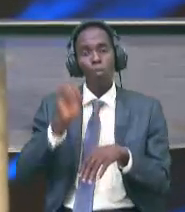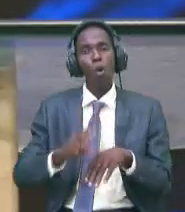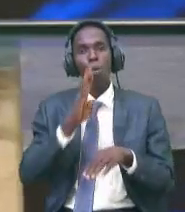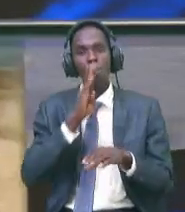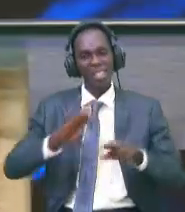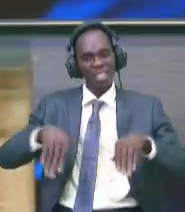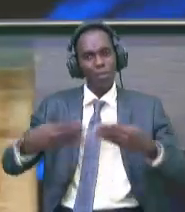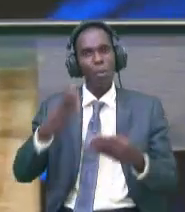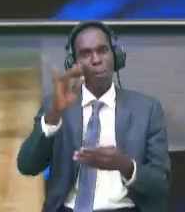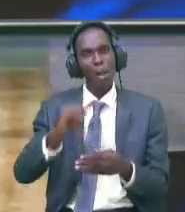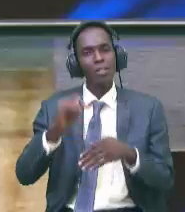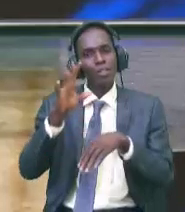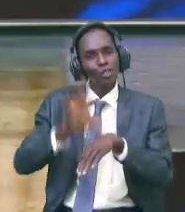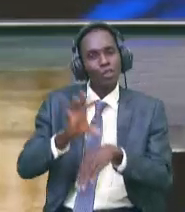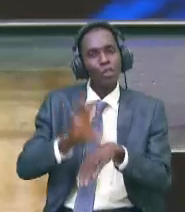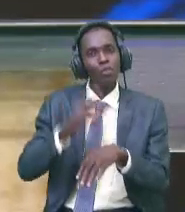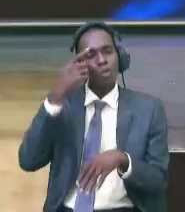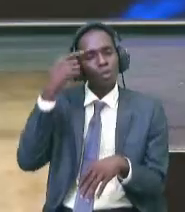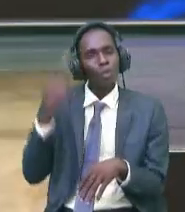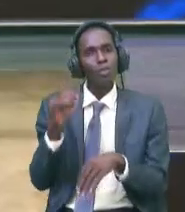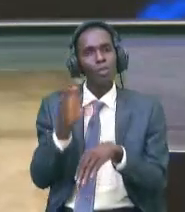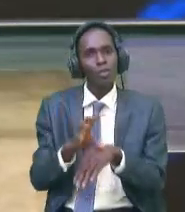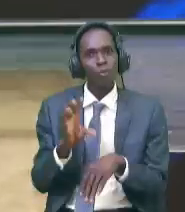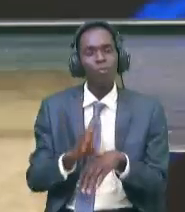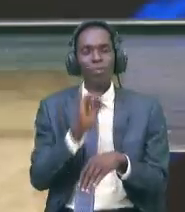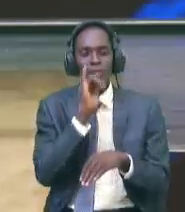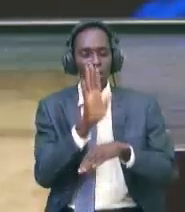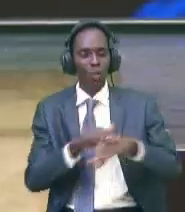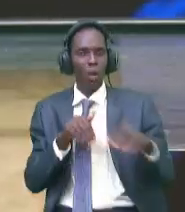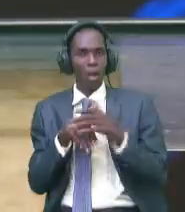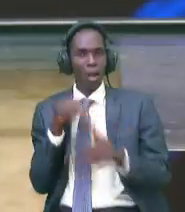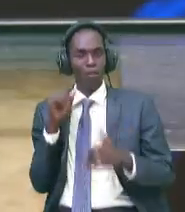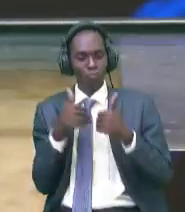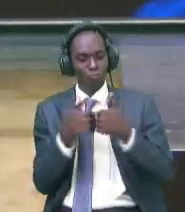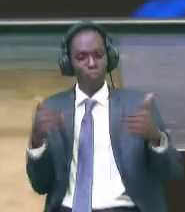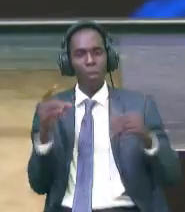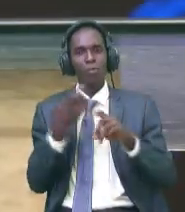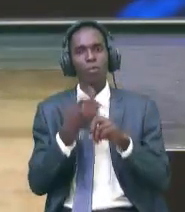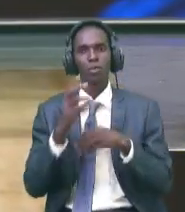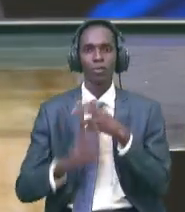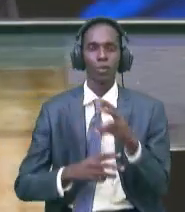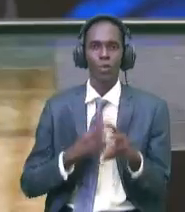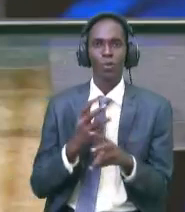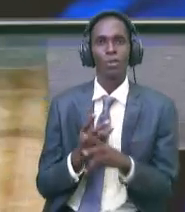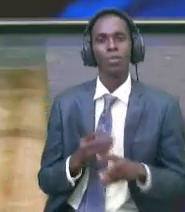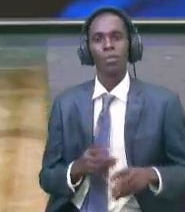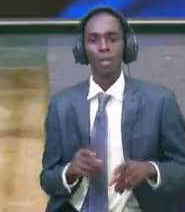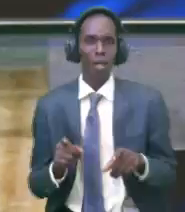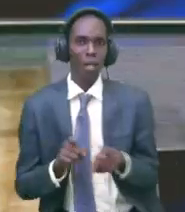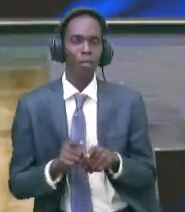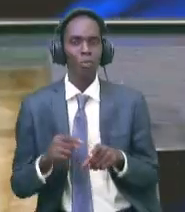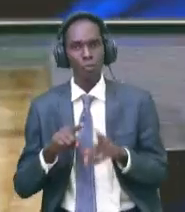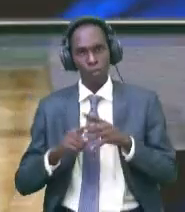church now is cut off, is separated from the world. And so we need to know the